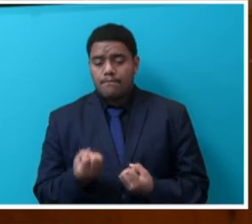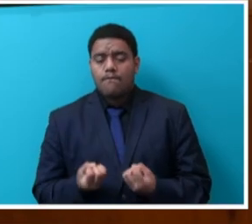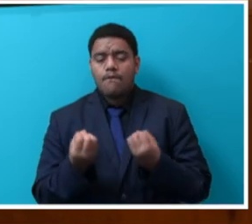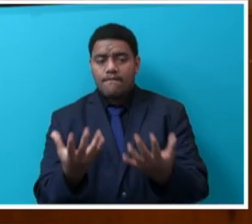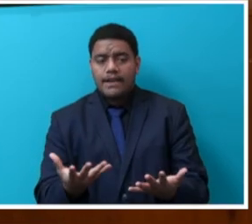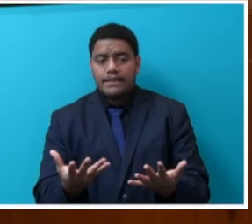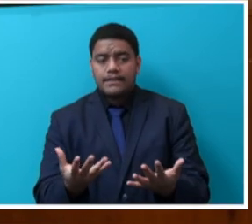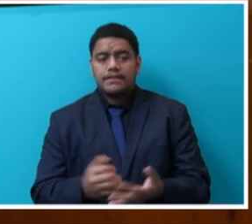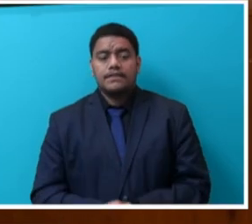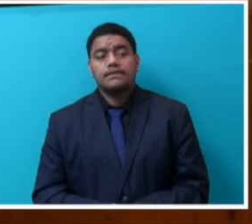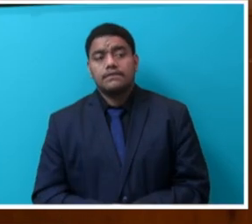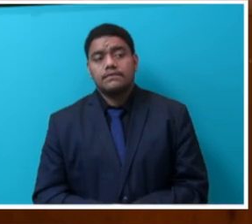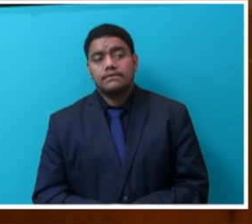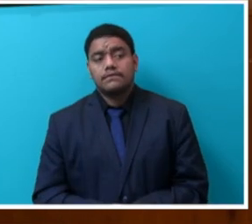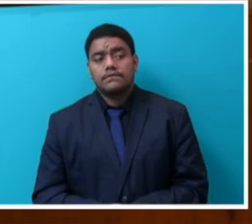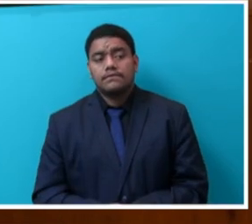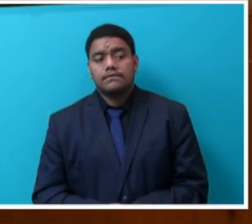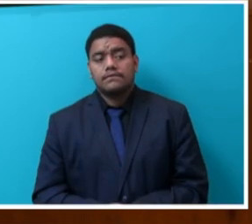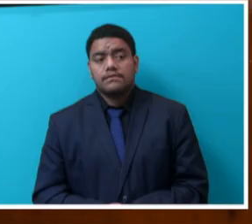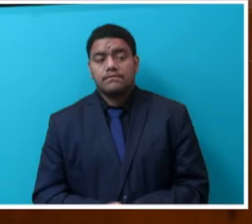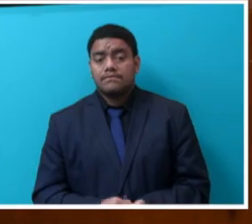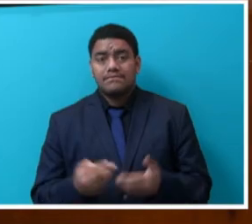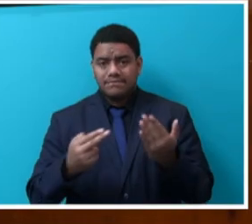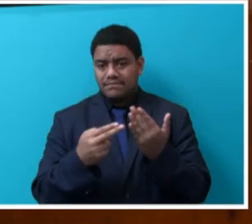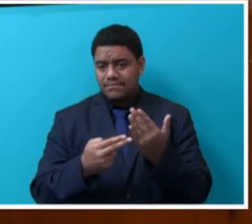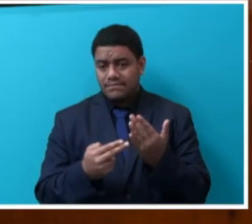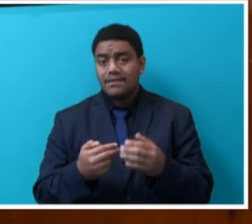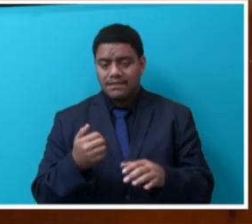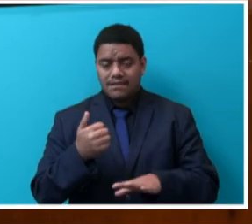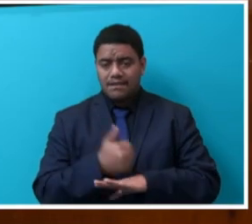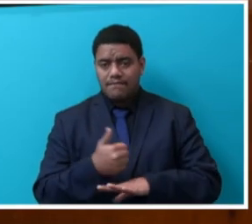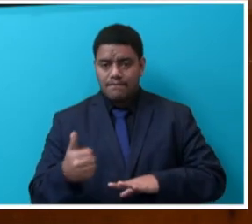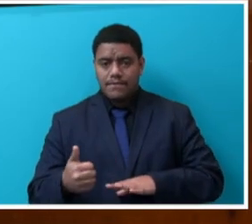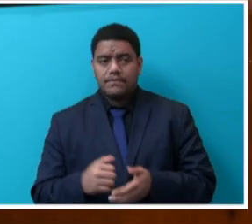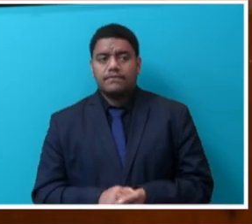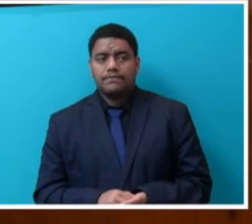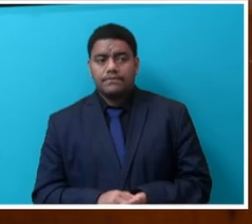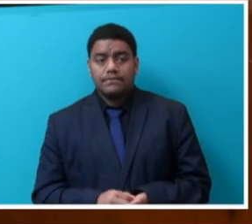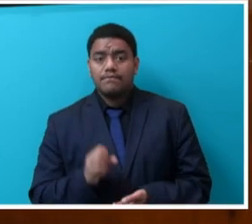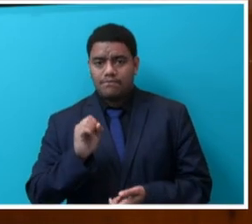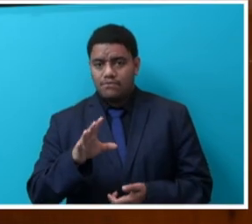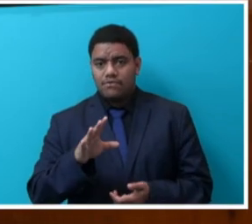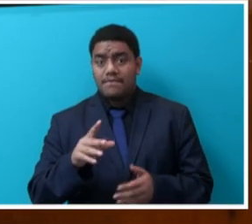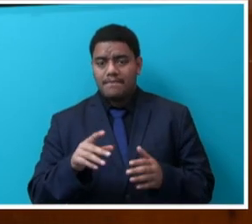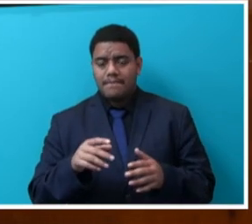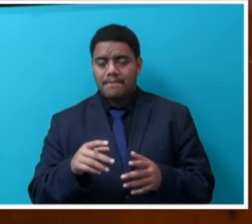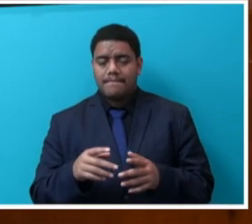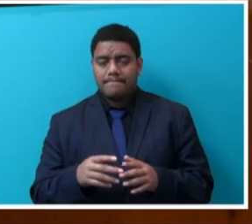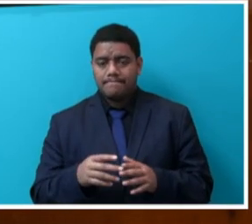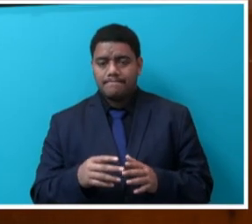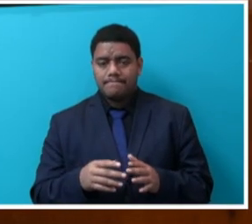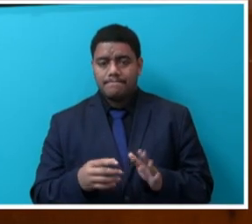provide some context on the governance mechanism that is put in place to oversee the